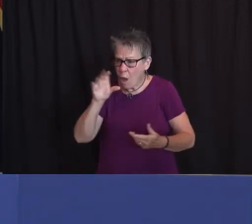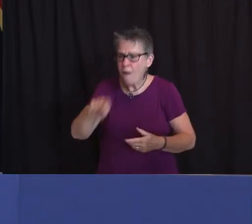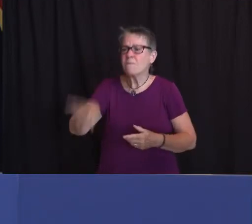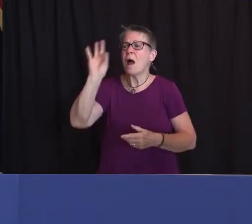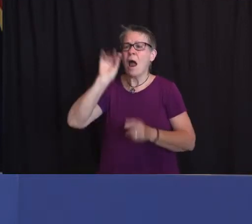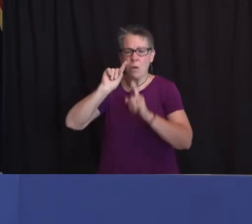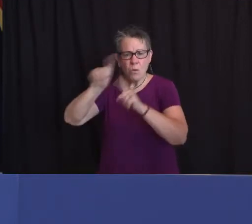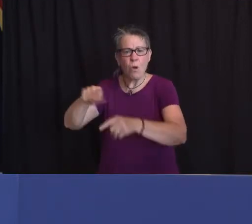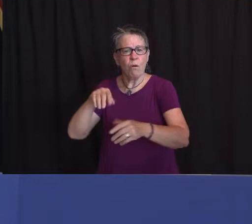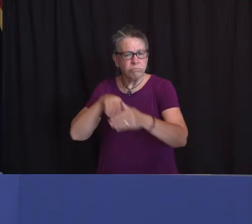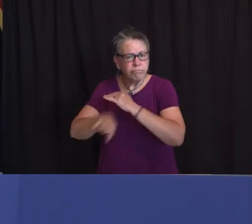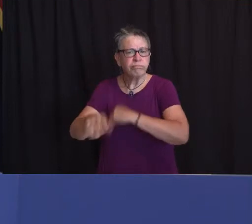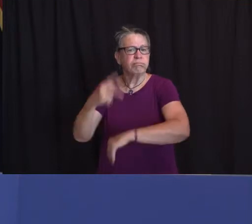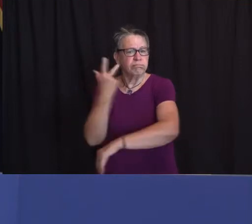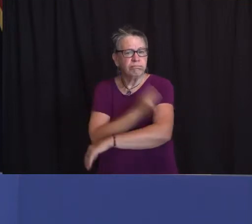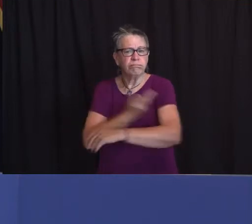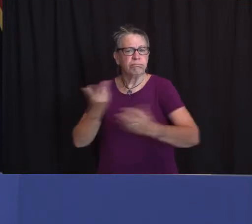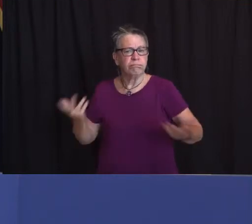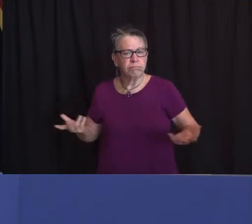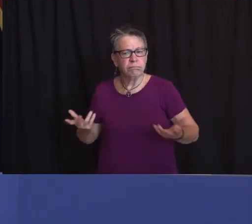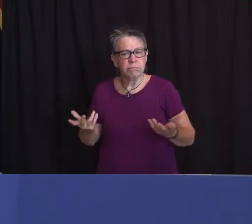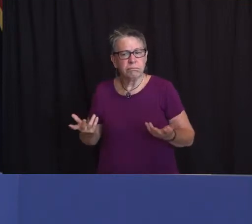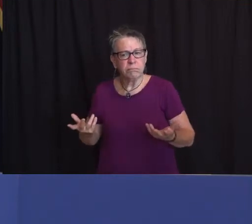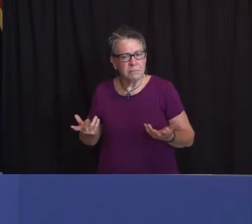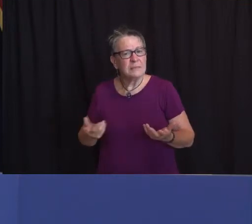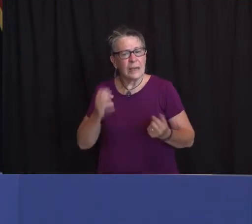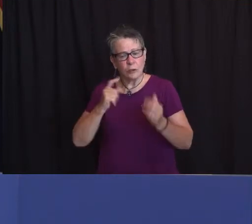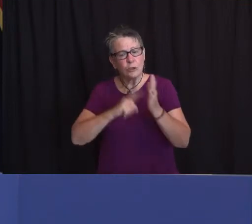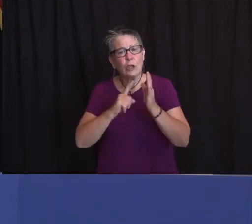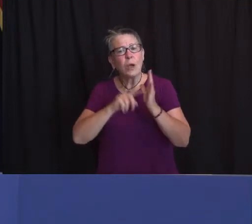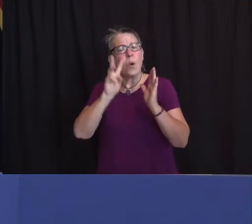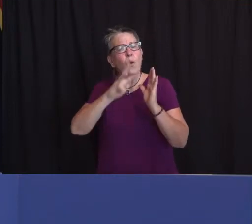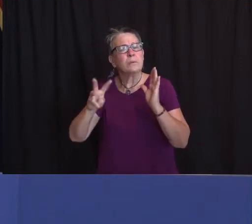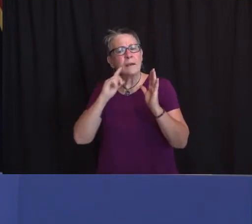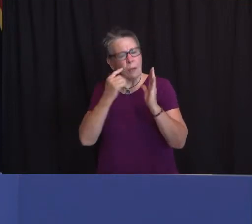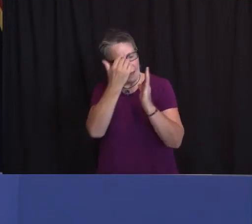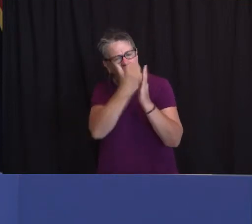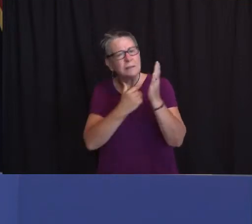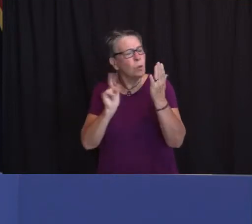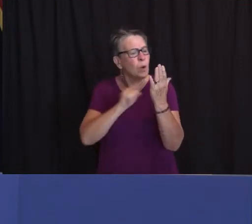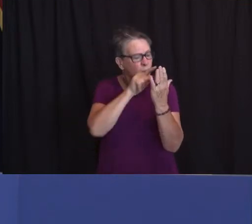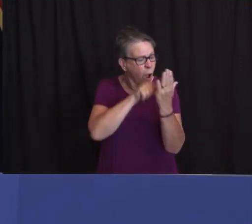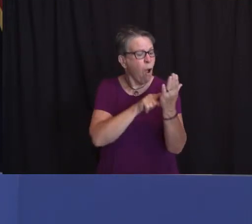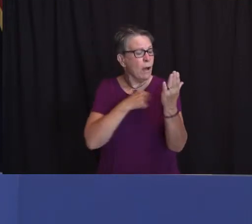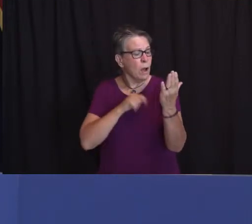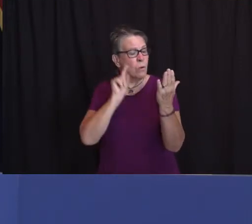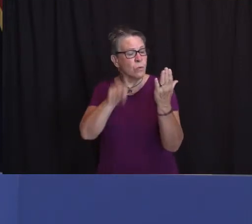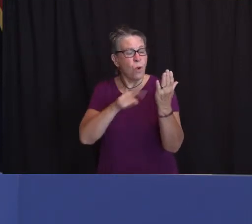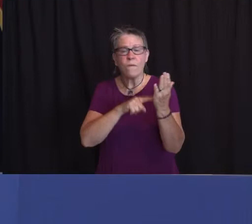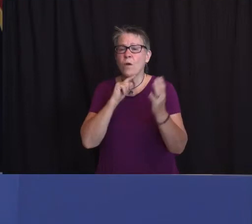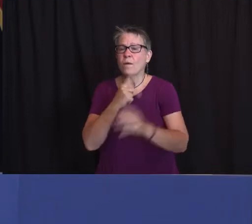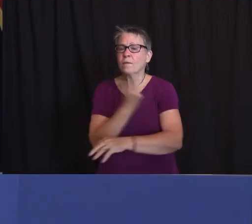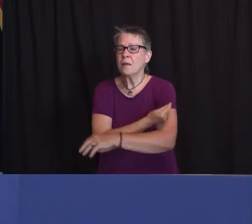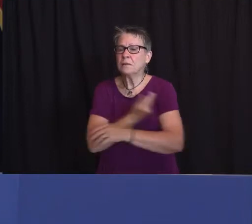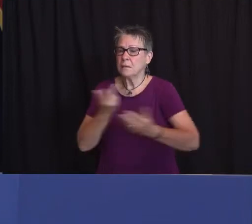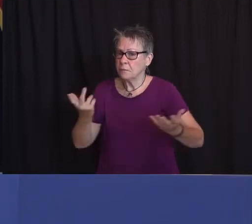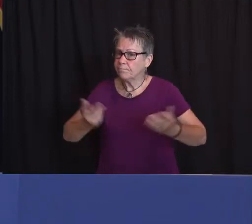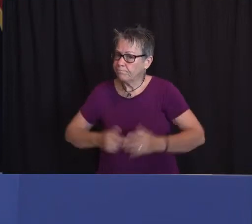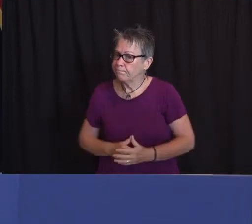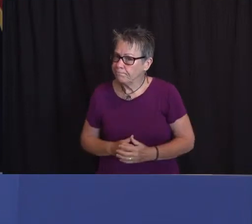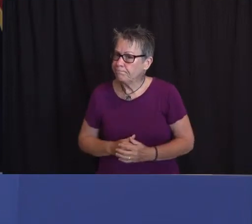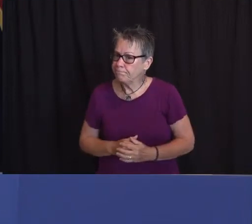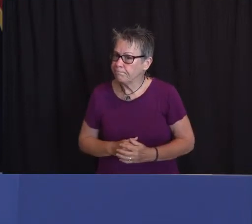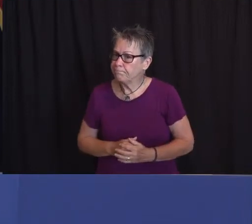covid19.nj.gov/finder for the locations. We continue to focus on increasing vaccinations in communities where we see lower